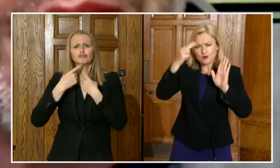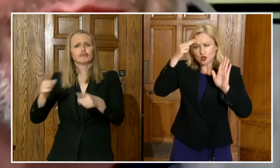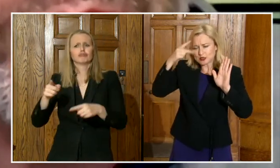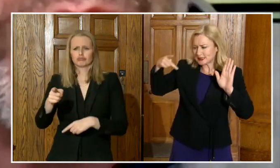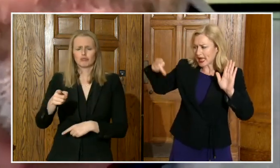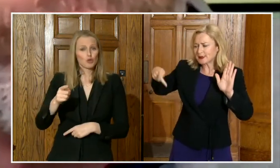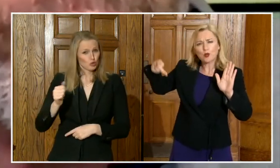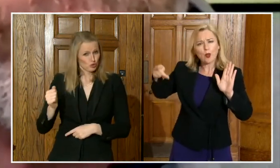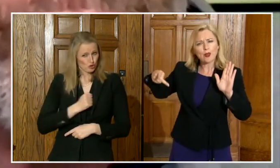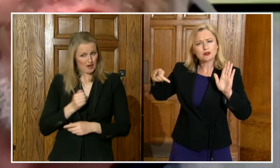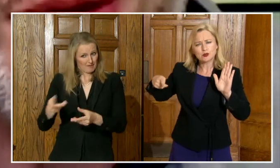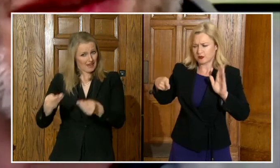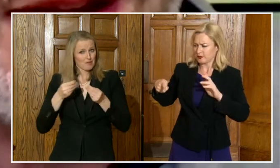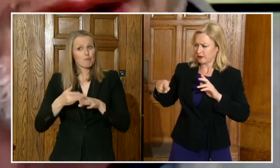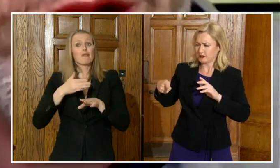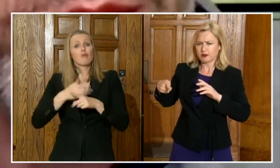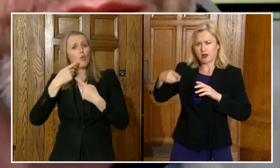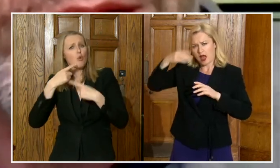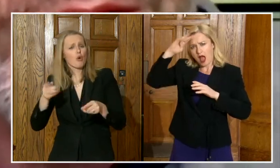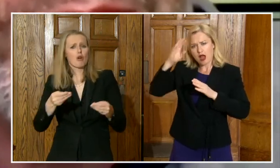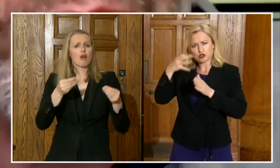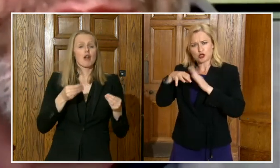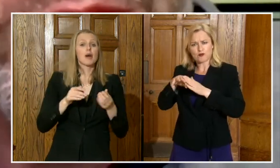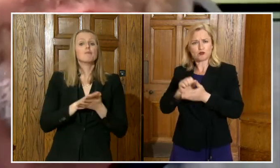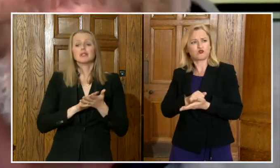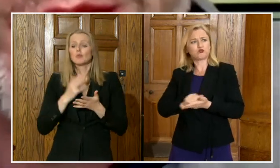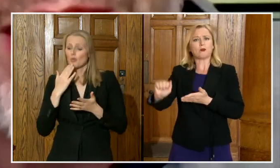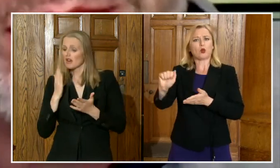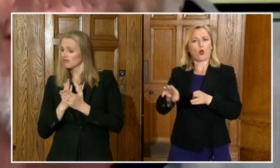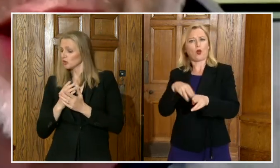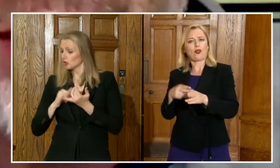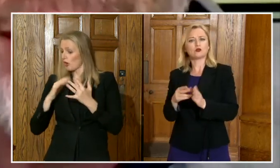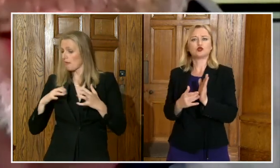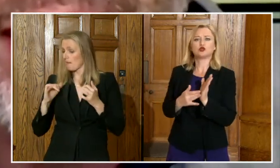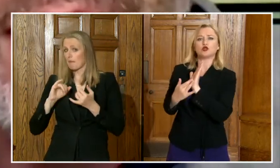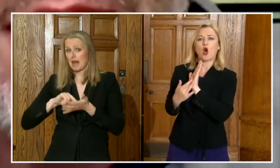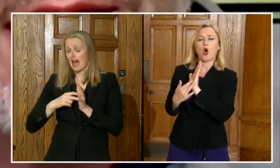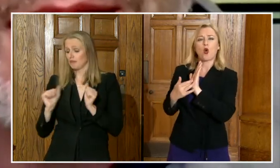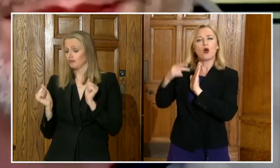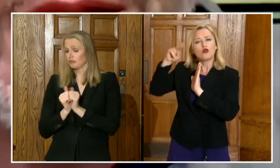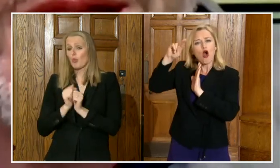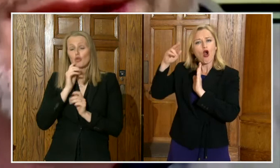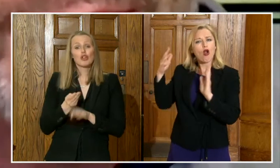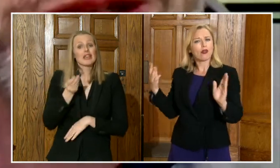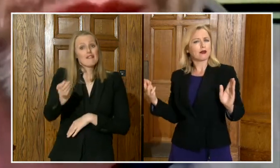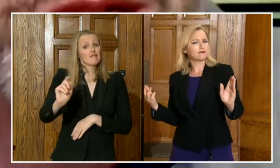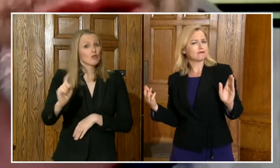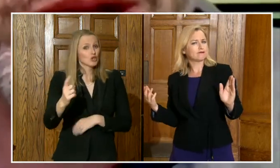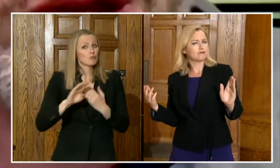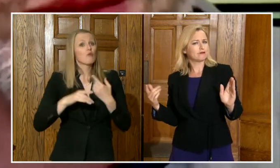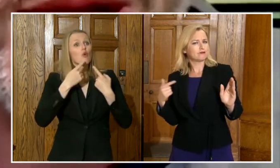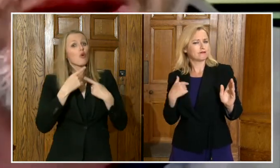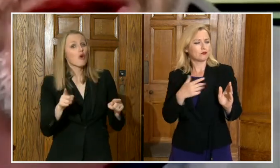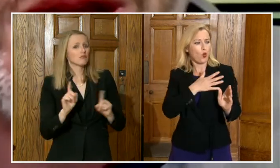suppose going forward, will you be giving the Irish Government advance sight of Stormont's plans before they're made public? A technical